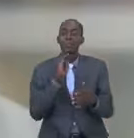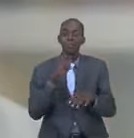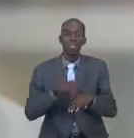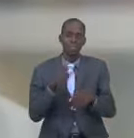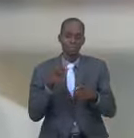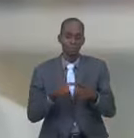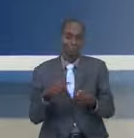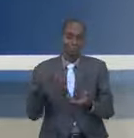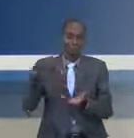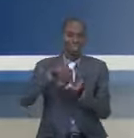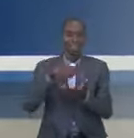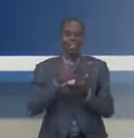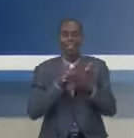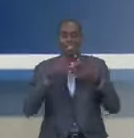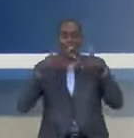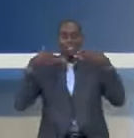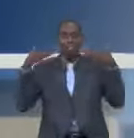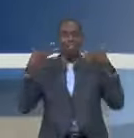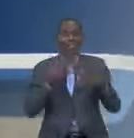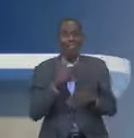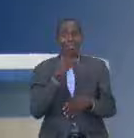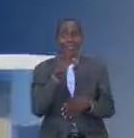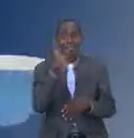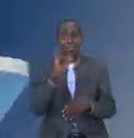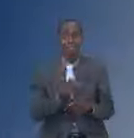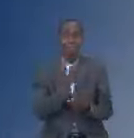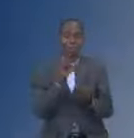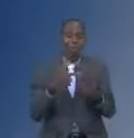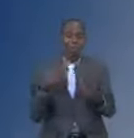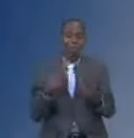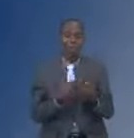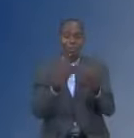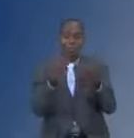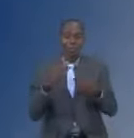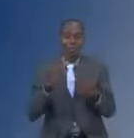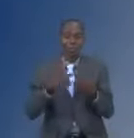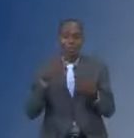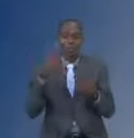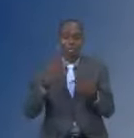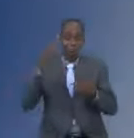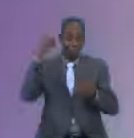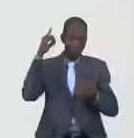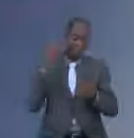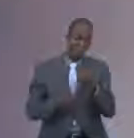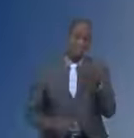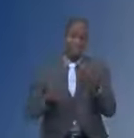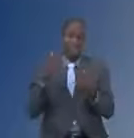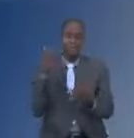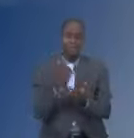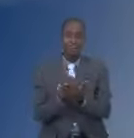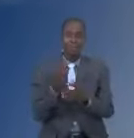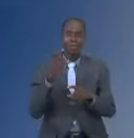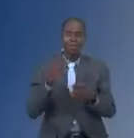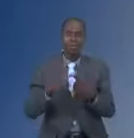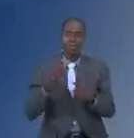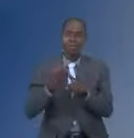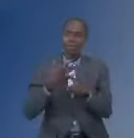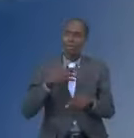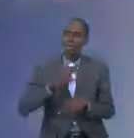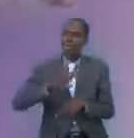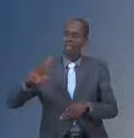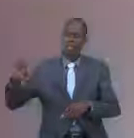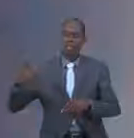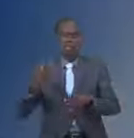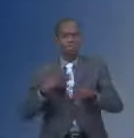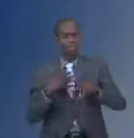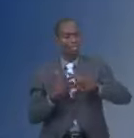and smile. And of course, when we come to the final amen, to my right, to my